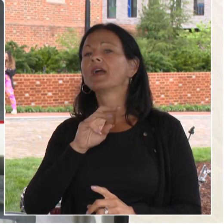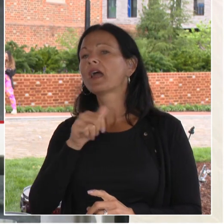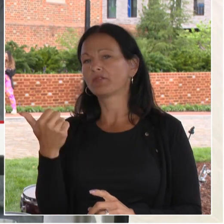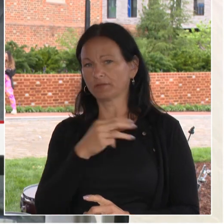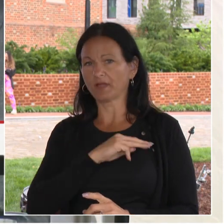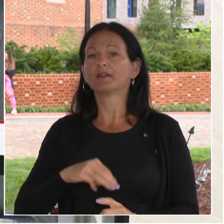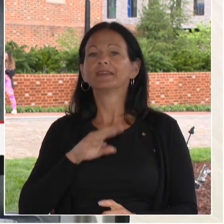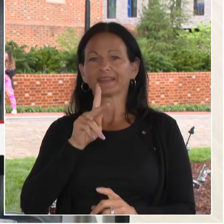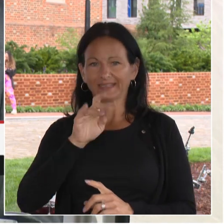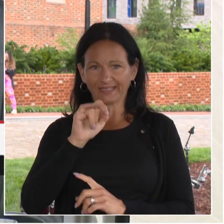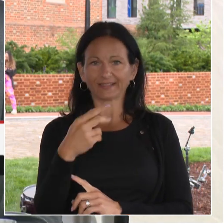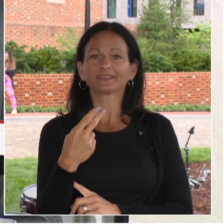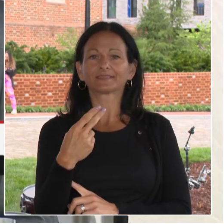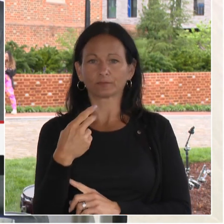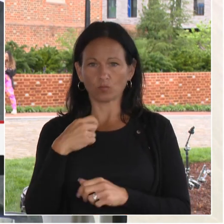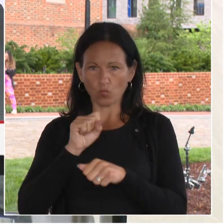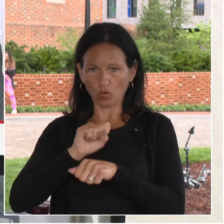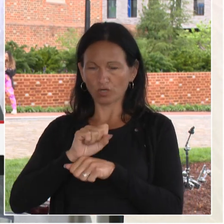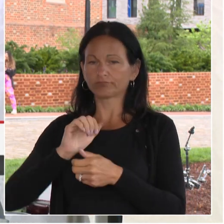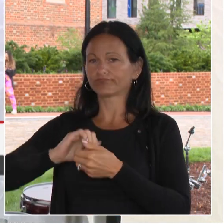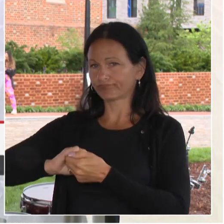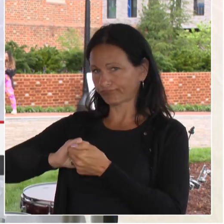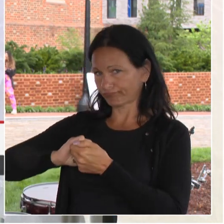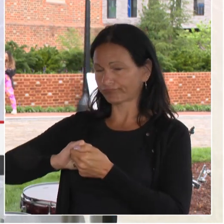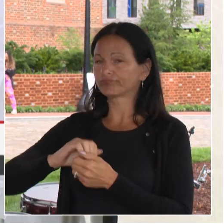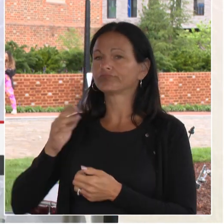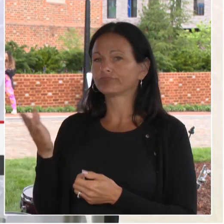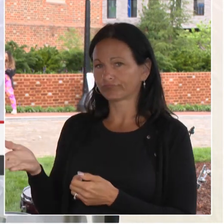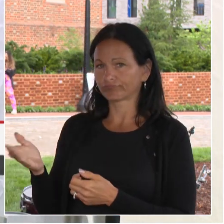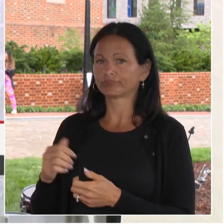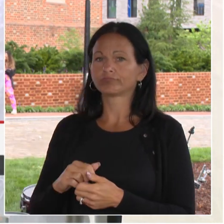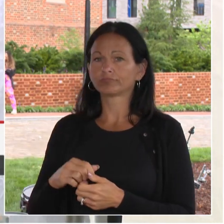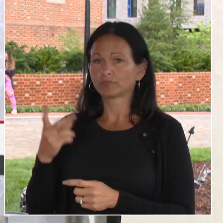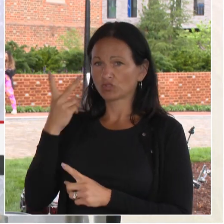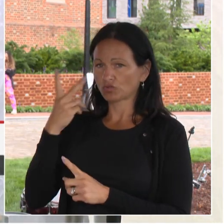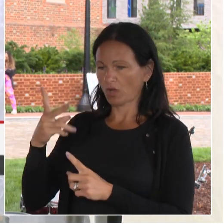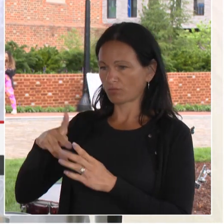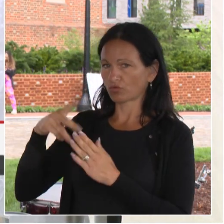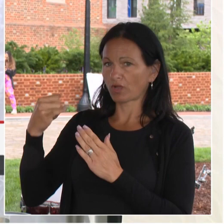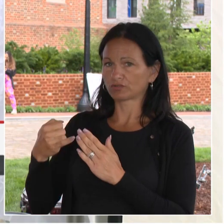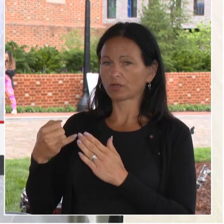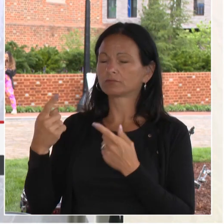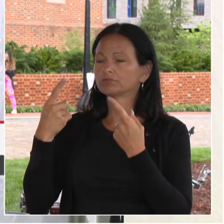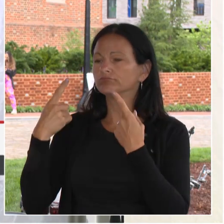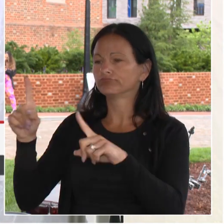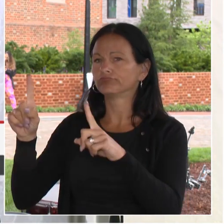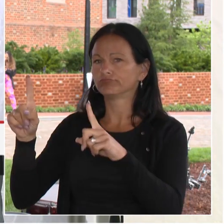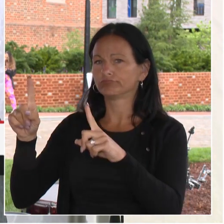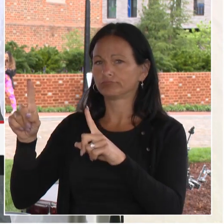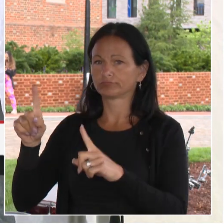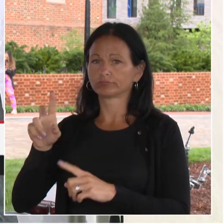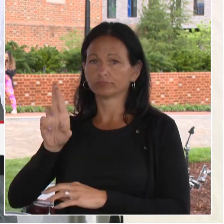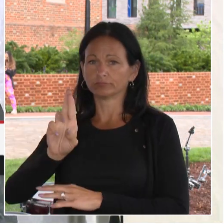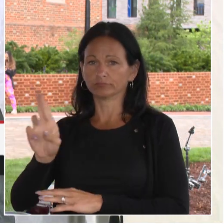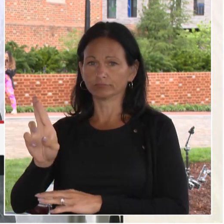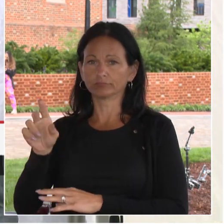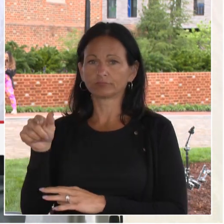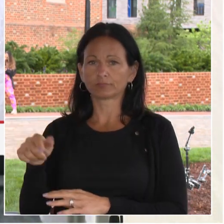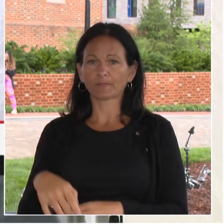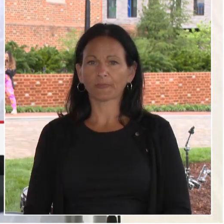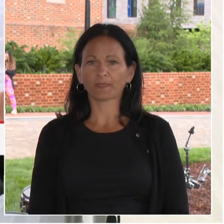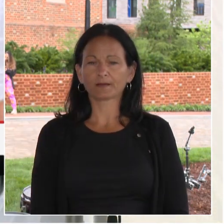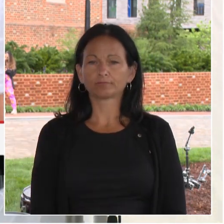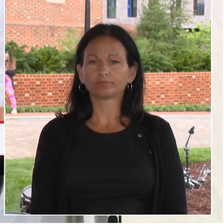really embrace and we felt could work for us. So that is City Ridge. It has been hundreds of